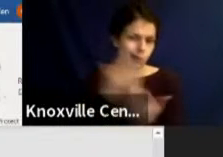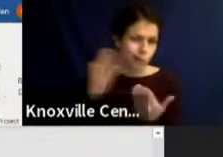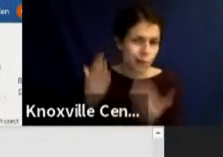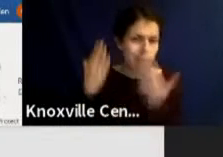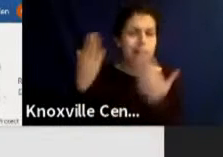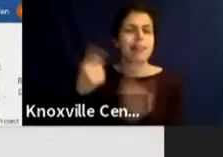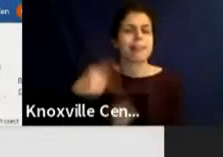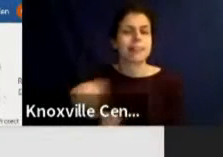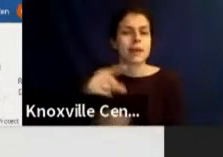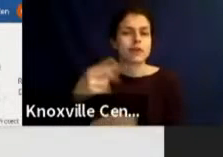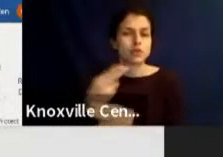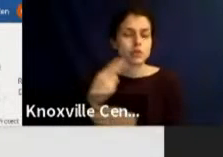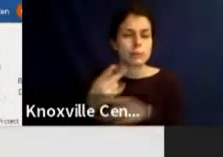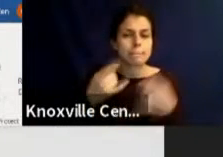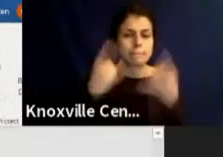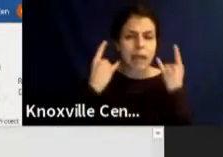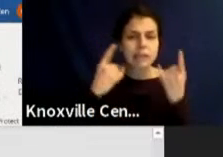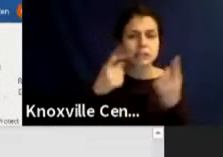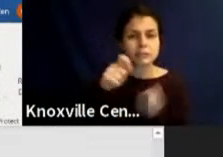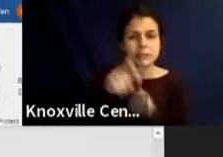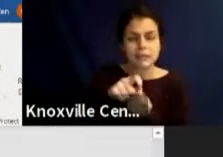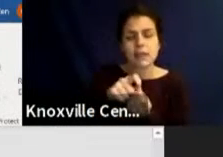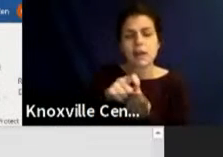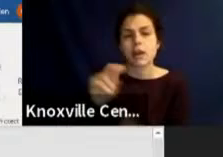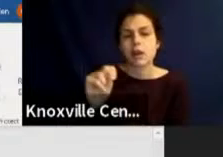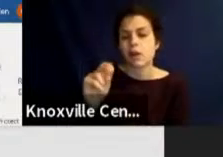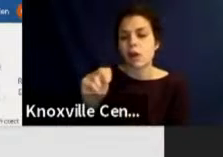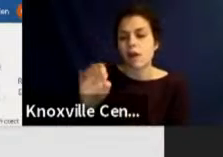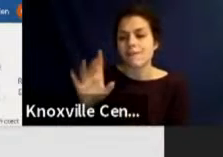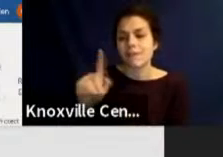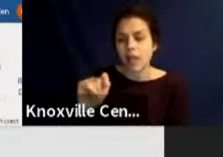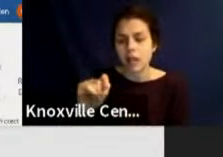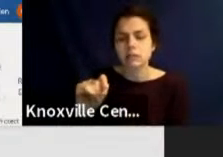specifically non-valved multi-layer cloth masks.